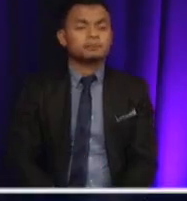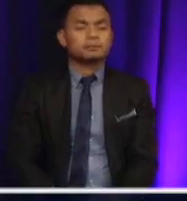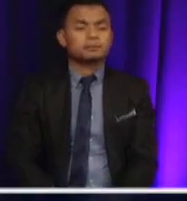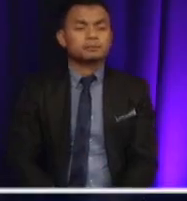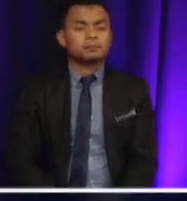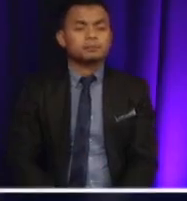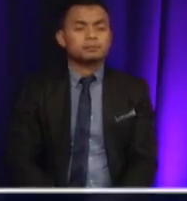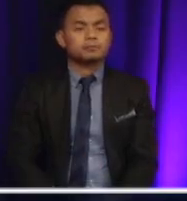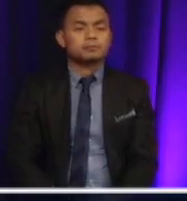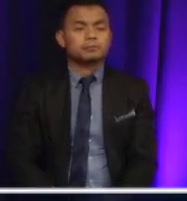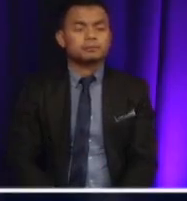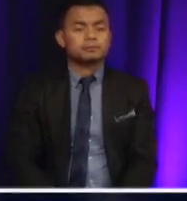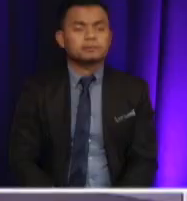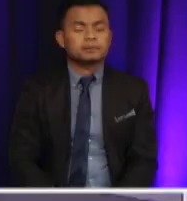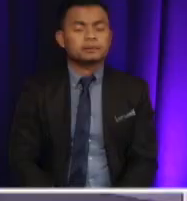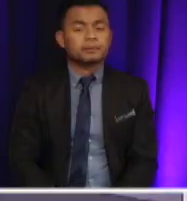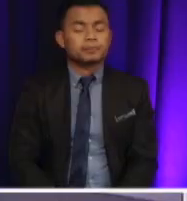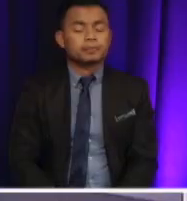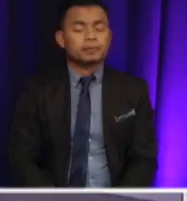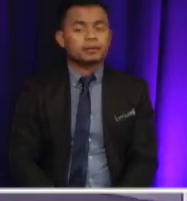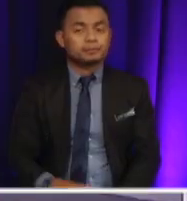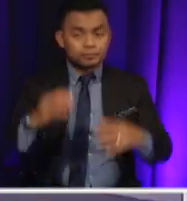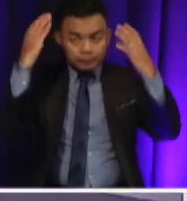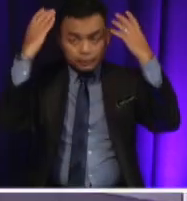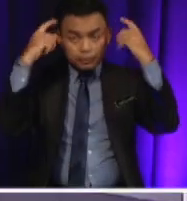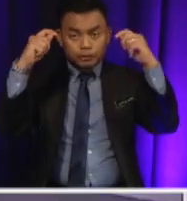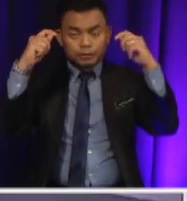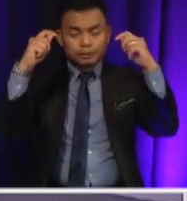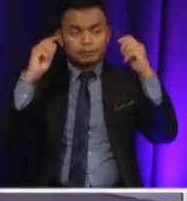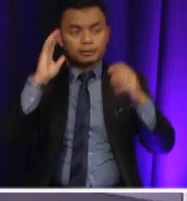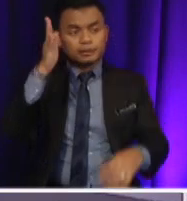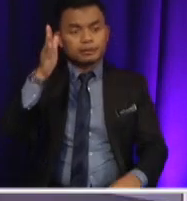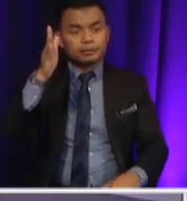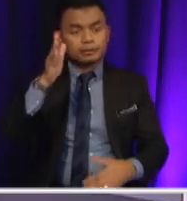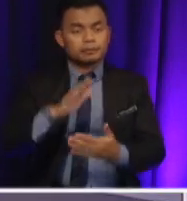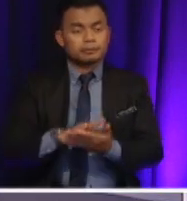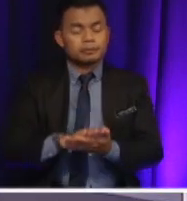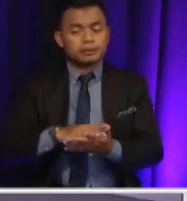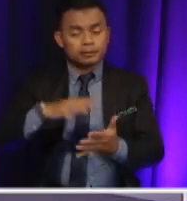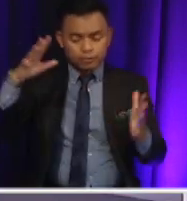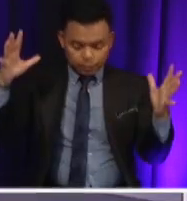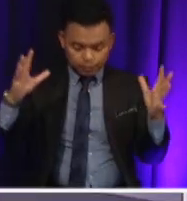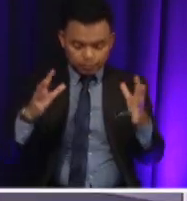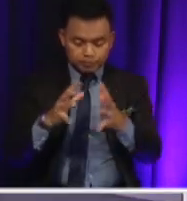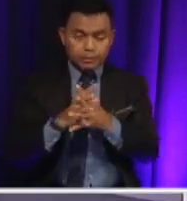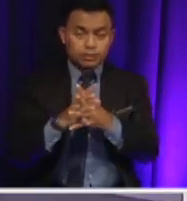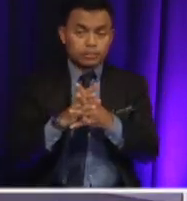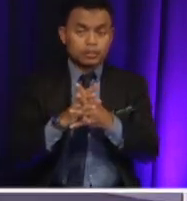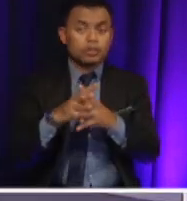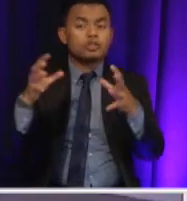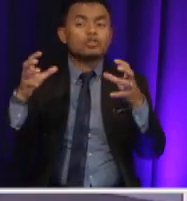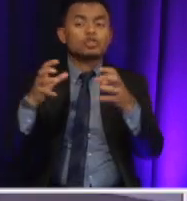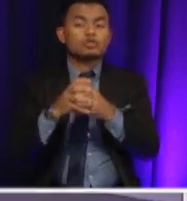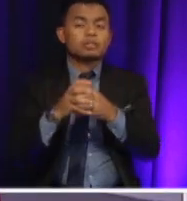you right. some leeway because this activity, squeezed. yes, it's been compressed and Yeah. squeezed. If you go to the